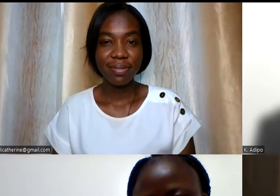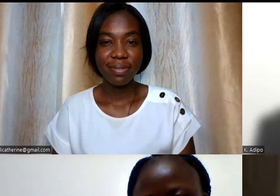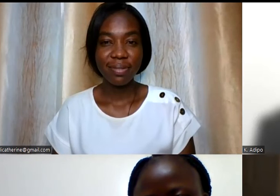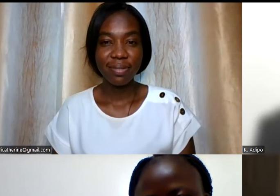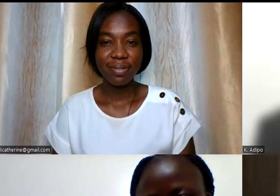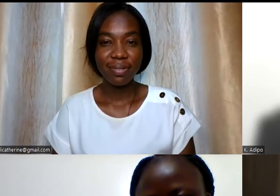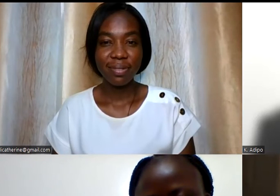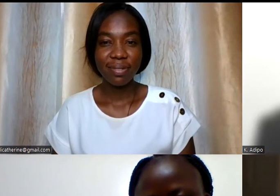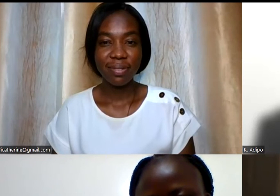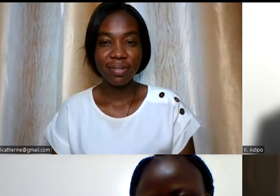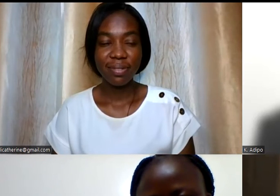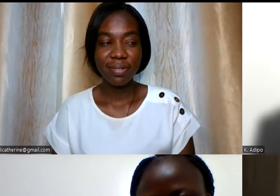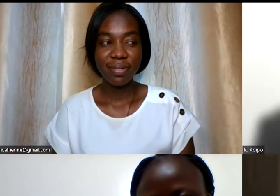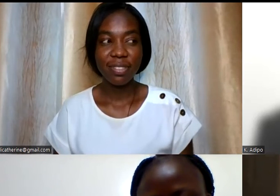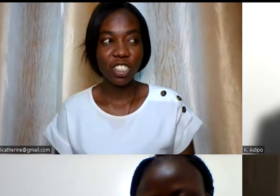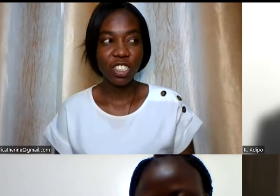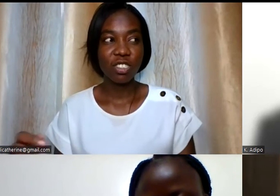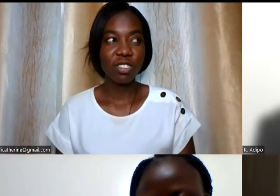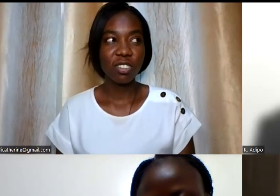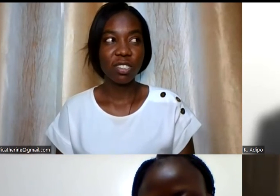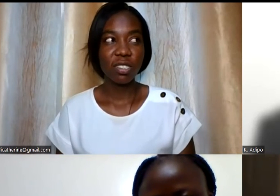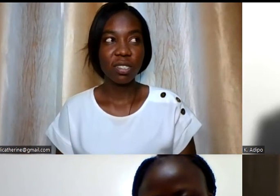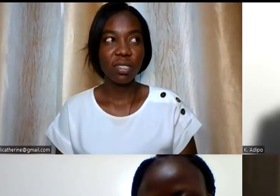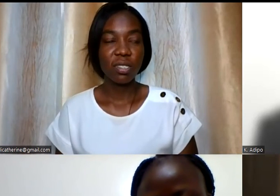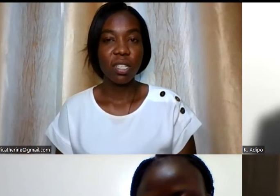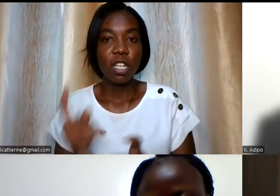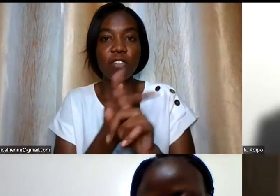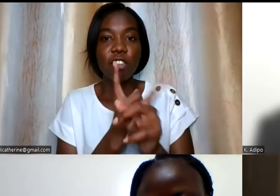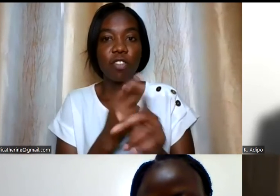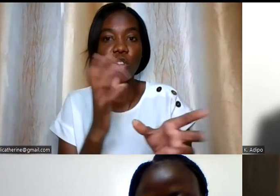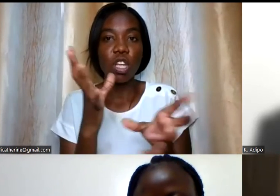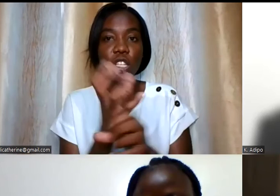job and do our jobs. The different organizations we work